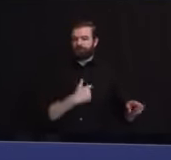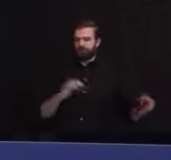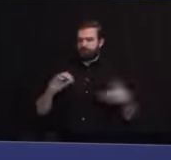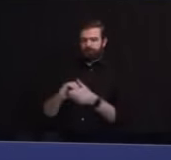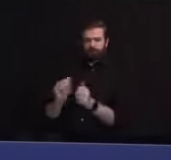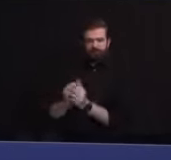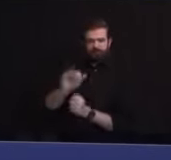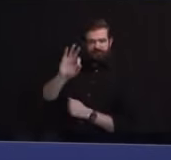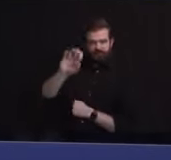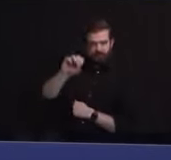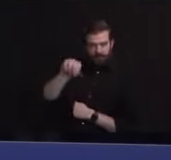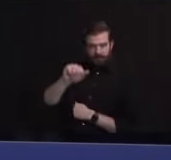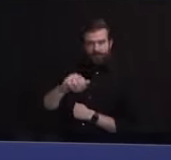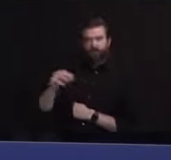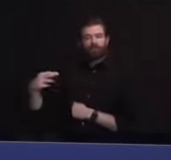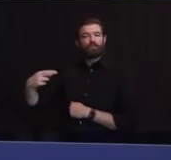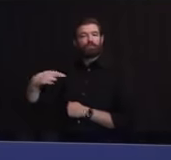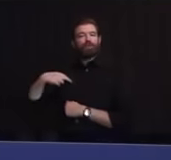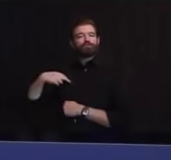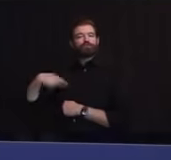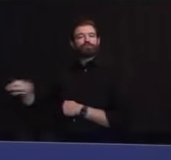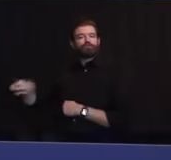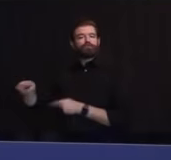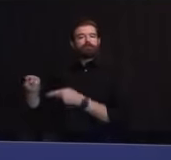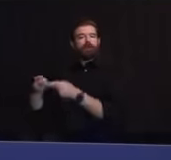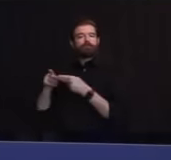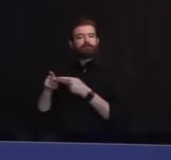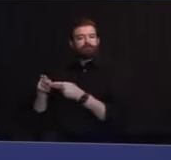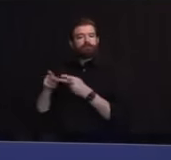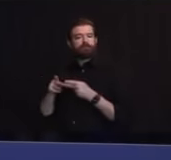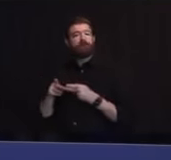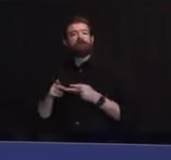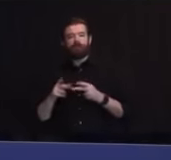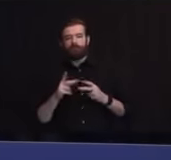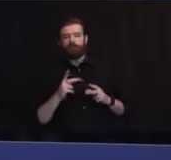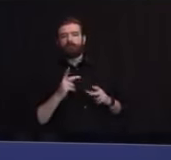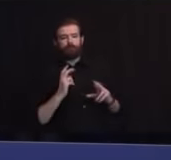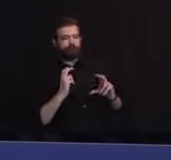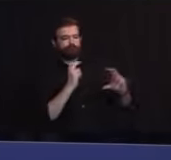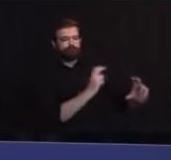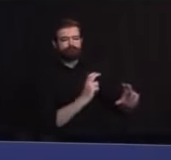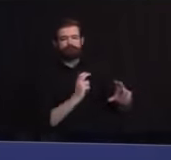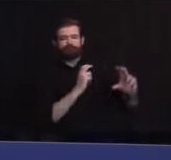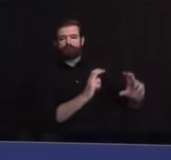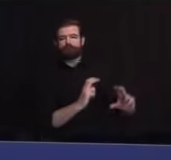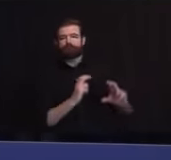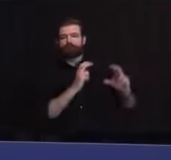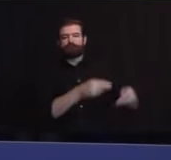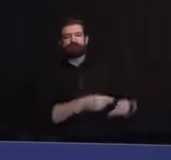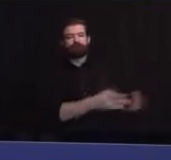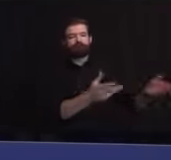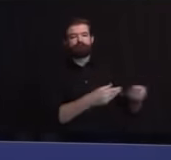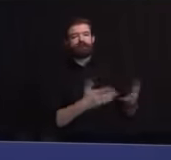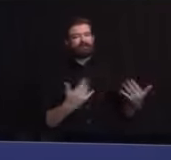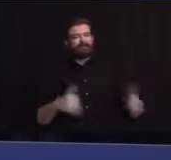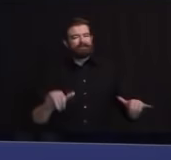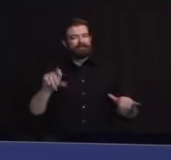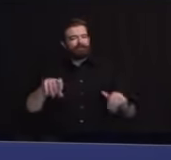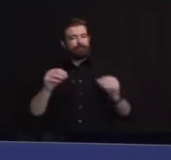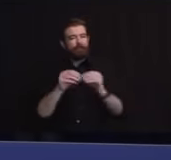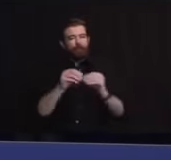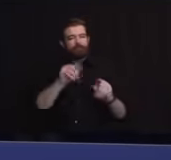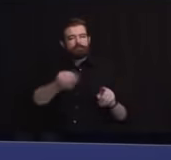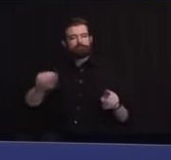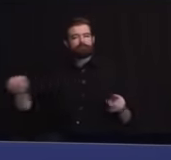events to the remaining 30 identified municipalities. The COVID Community Corps and our mobile units will be vital